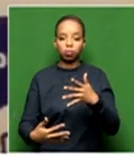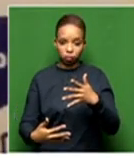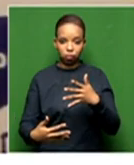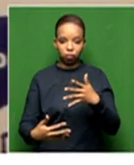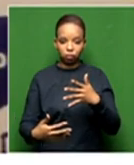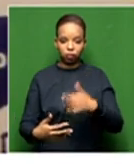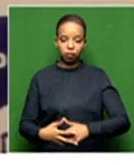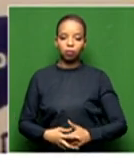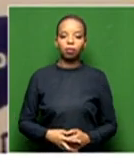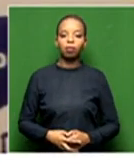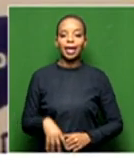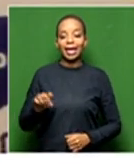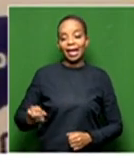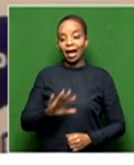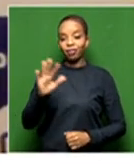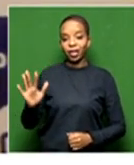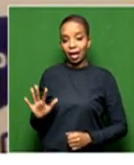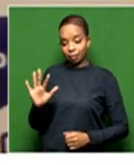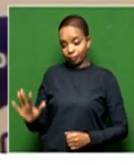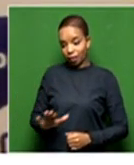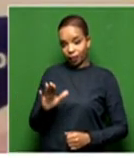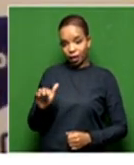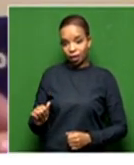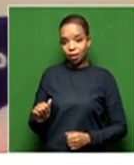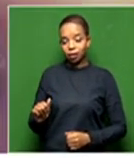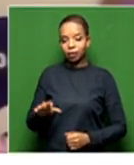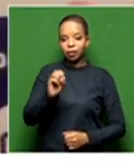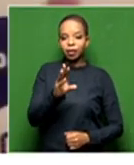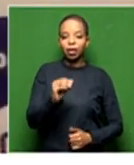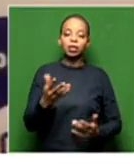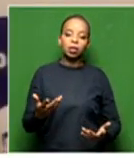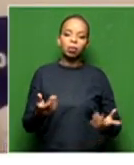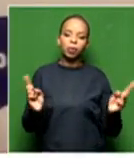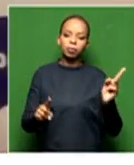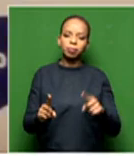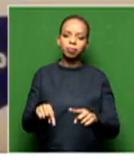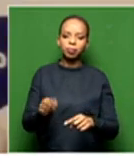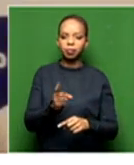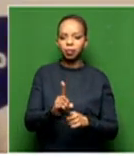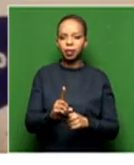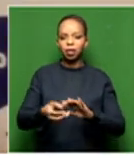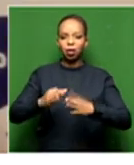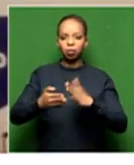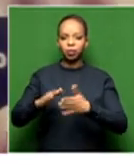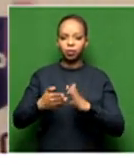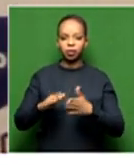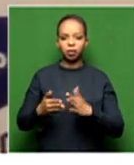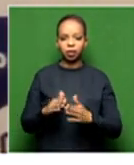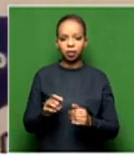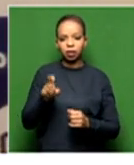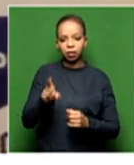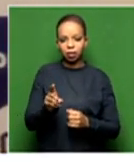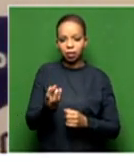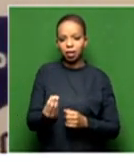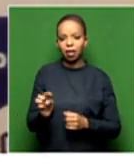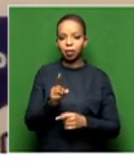continent. And so we, through our community and the community of communities, I mean, in our logo, you can see that we connecting the dots